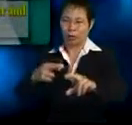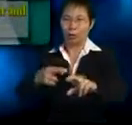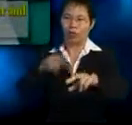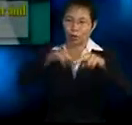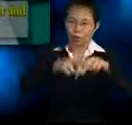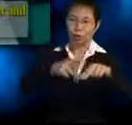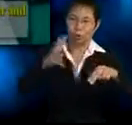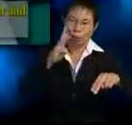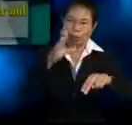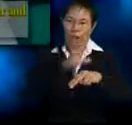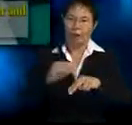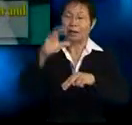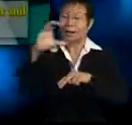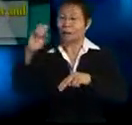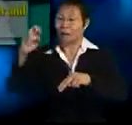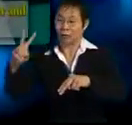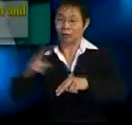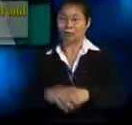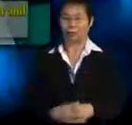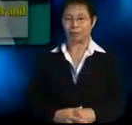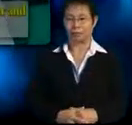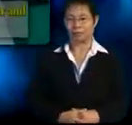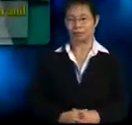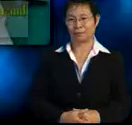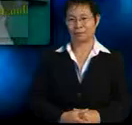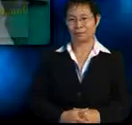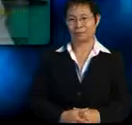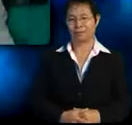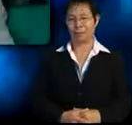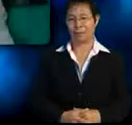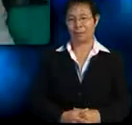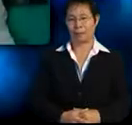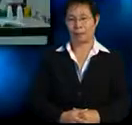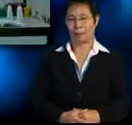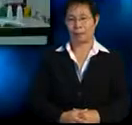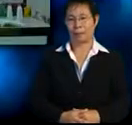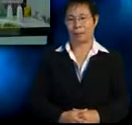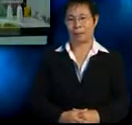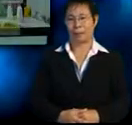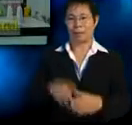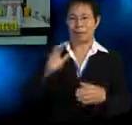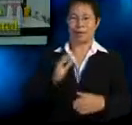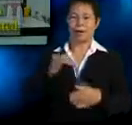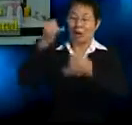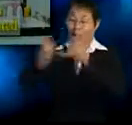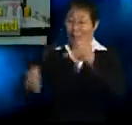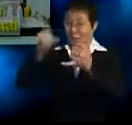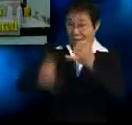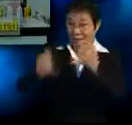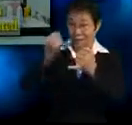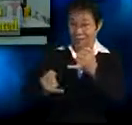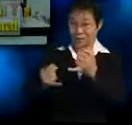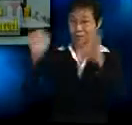water, and carbon dioxide. In our final part of